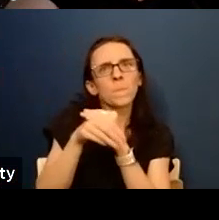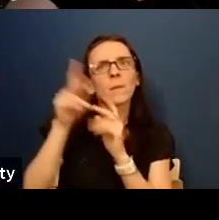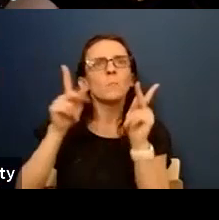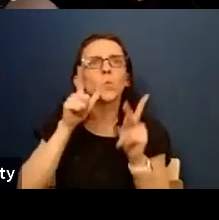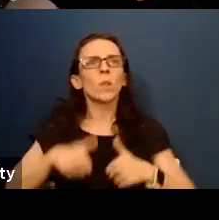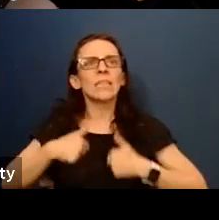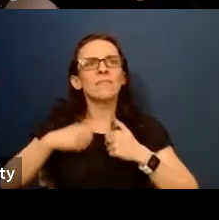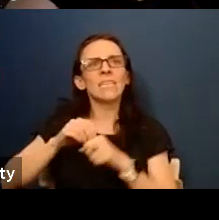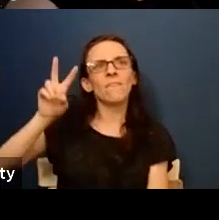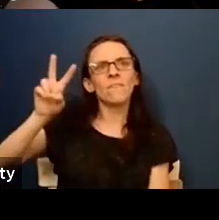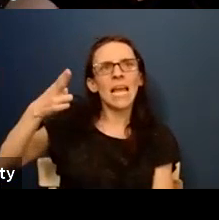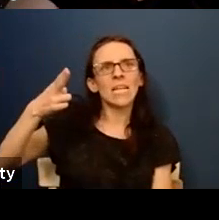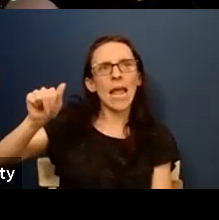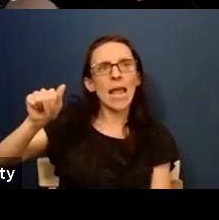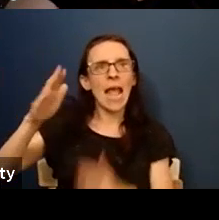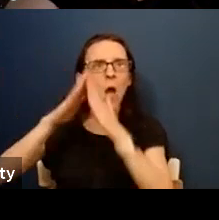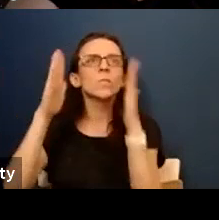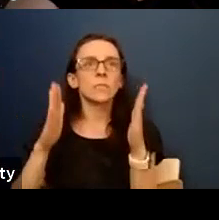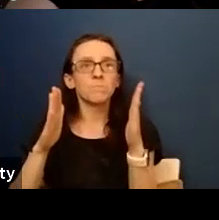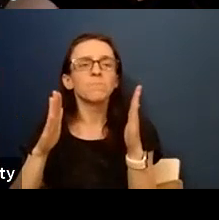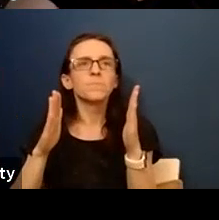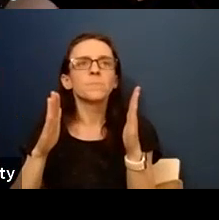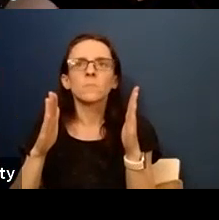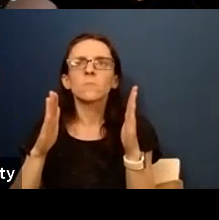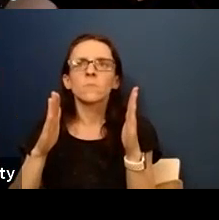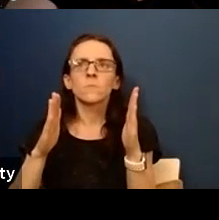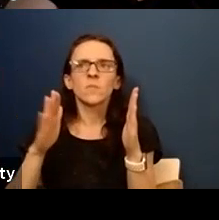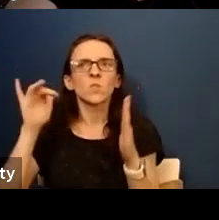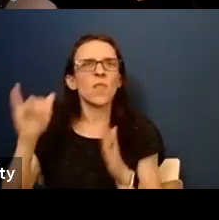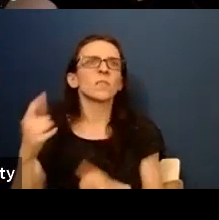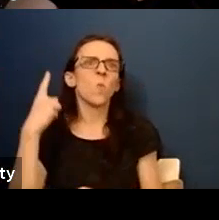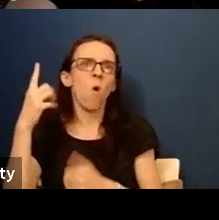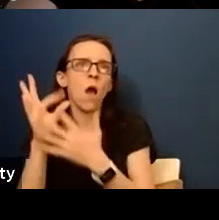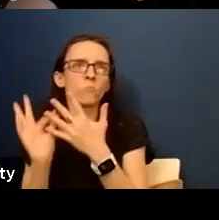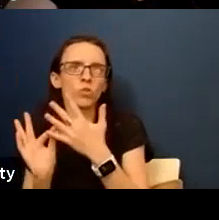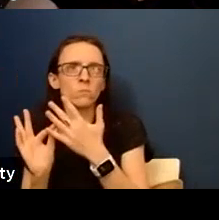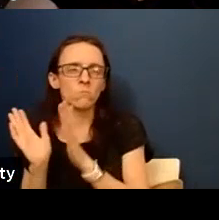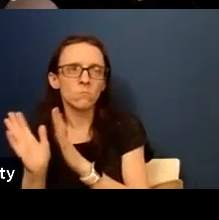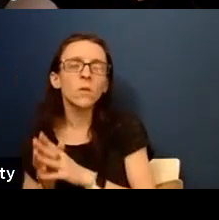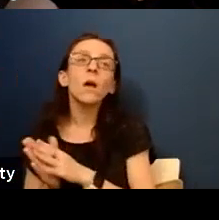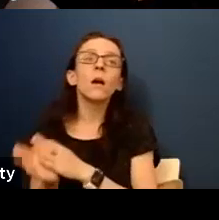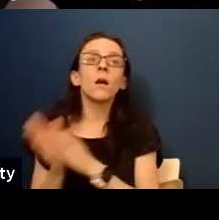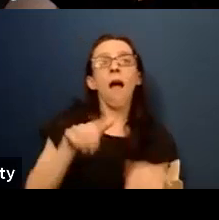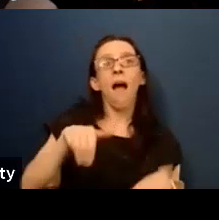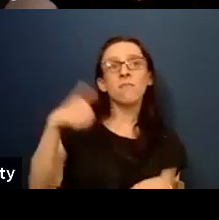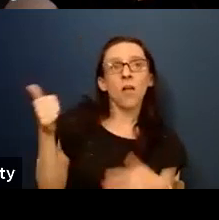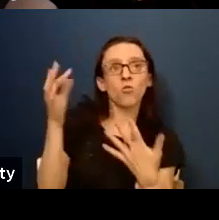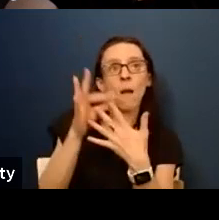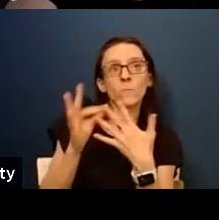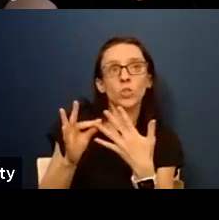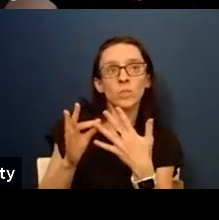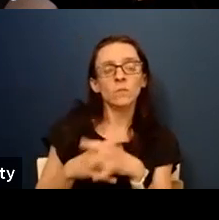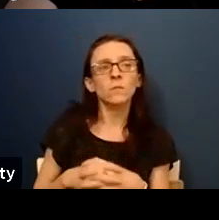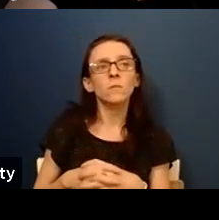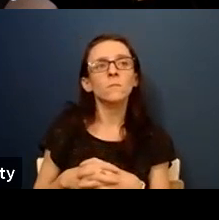BHA housing. Okay, so kind of think of that as one option. Another option is